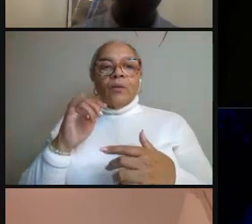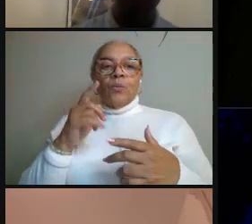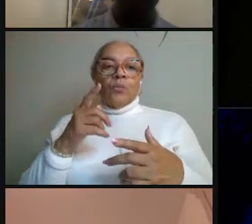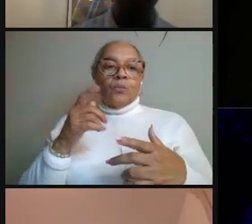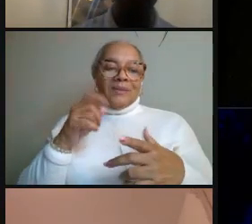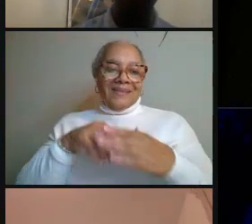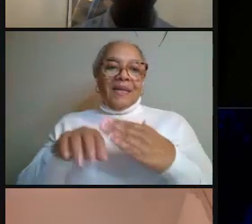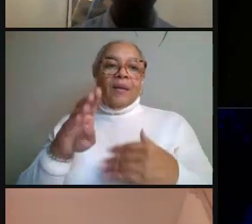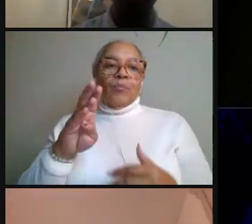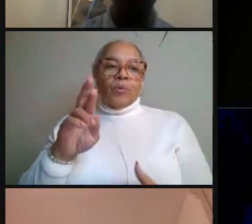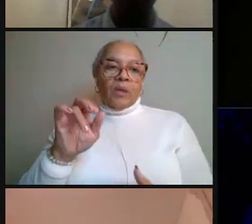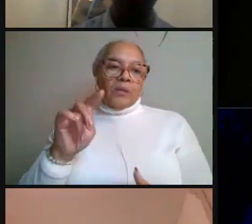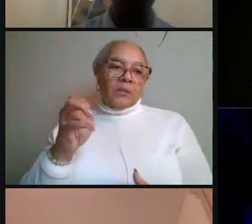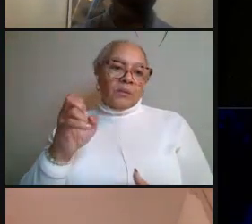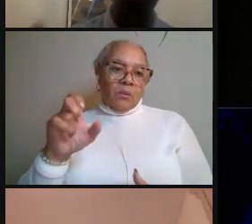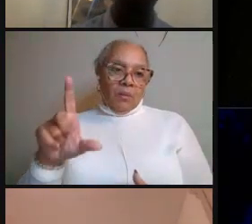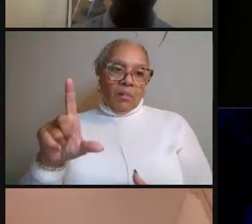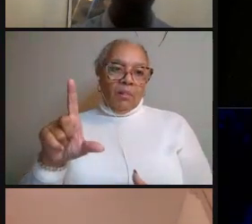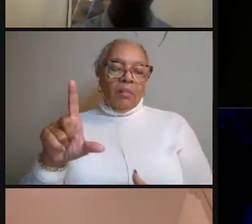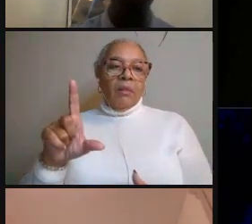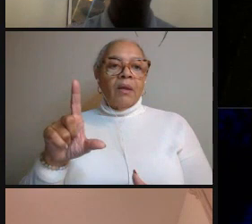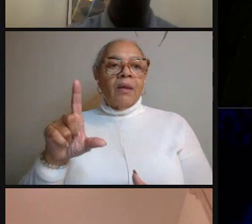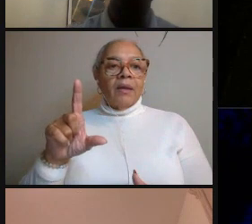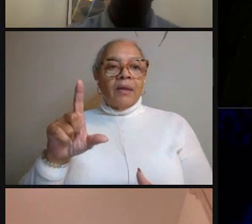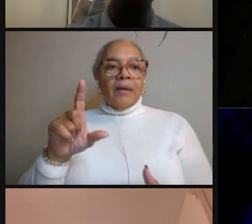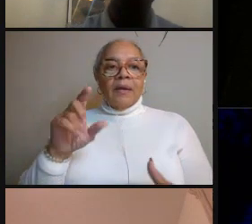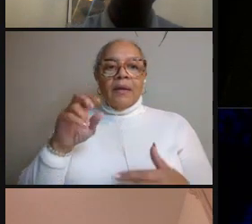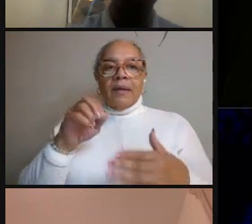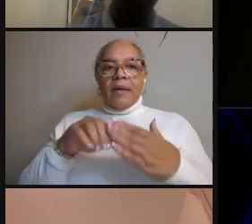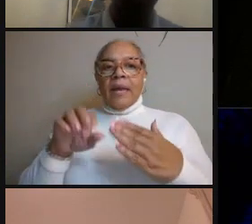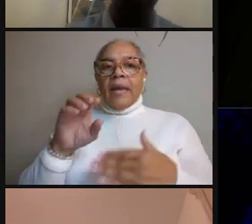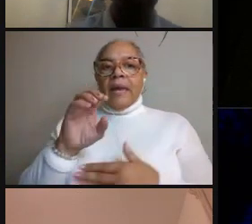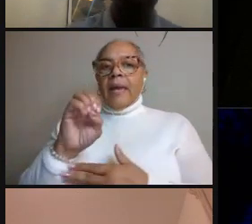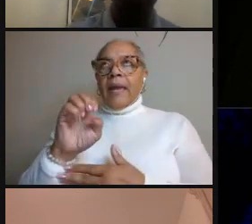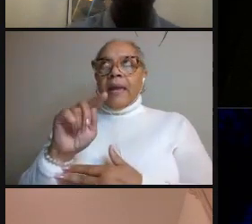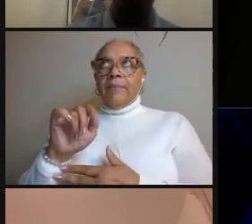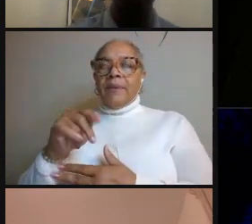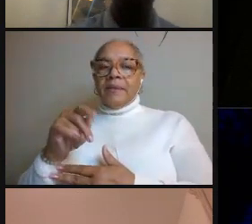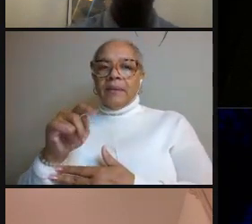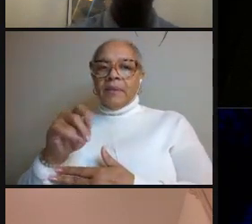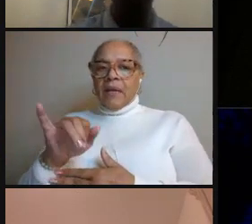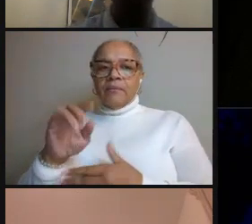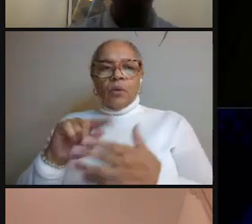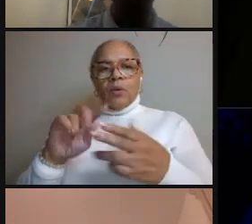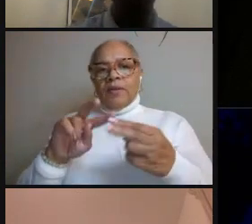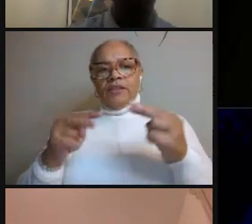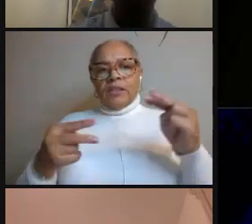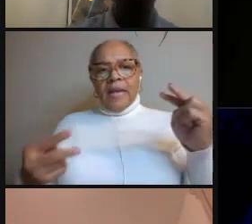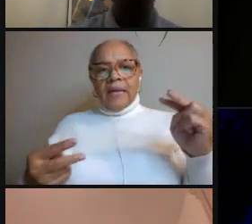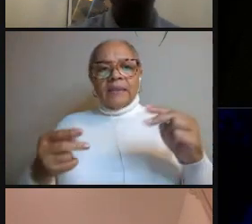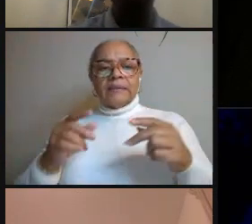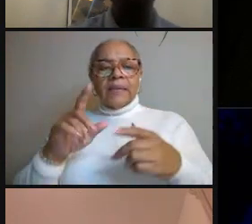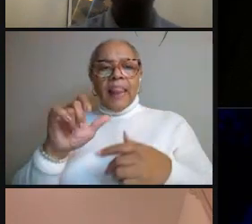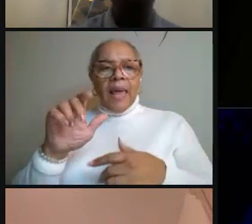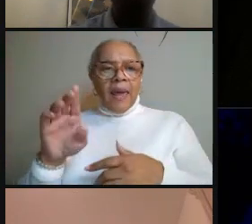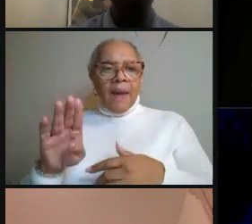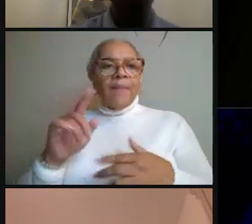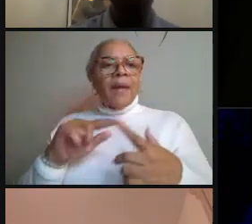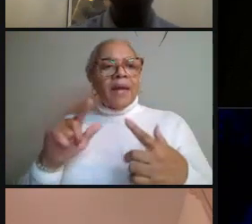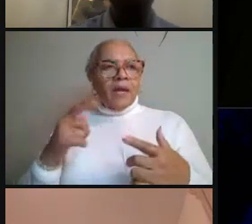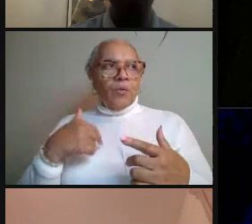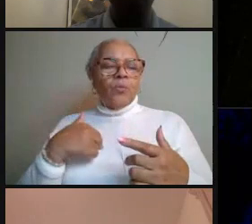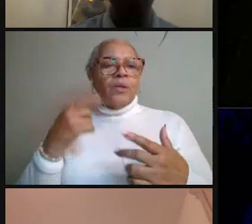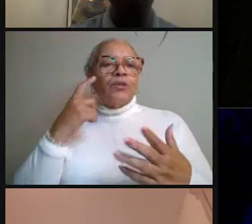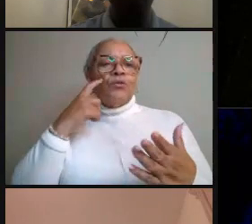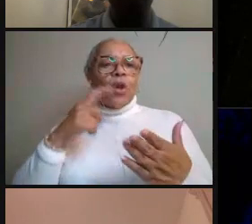in epidemiology or in statistical genetics lab, And we've actually